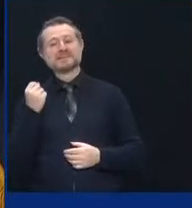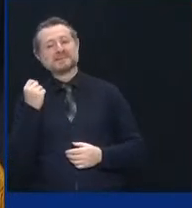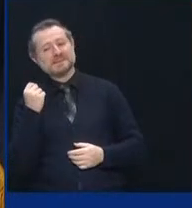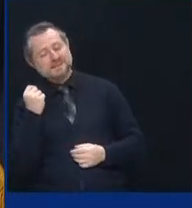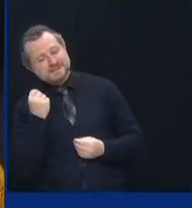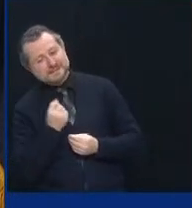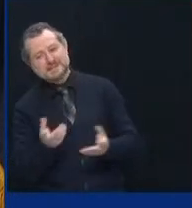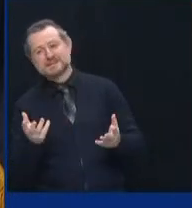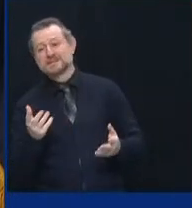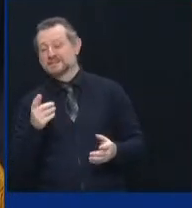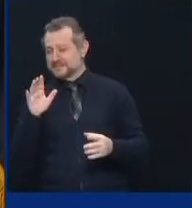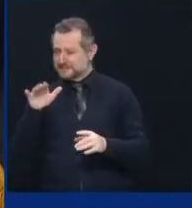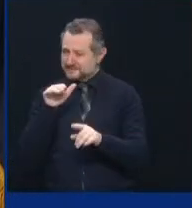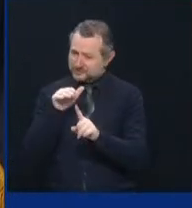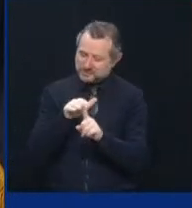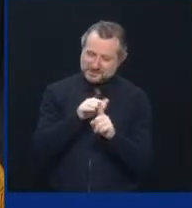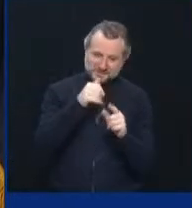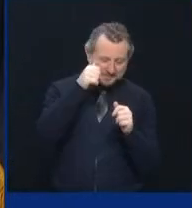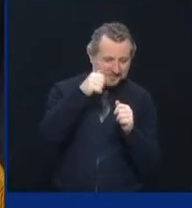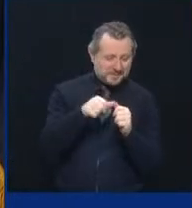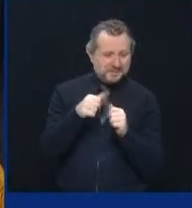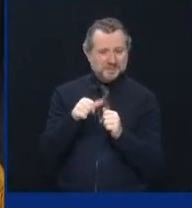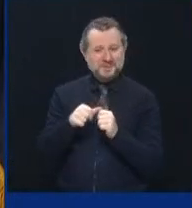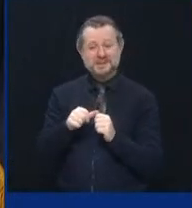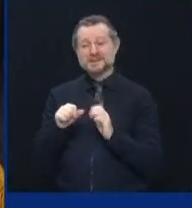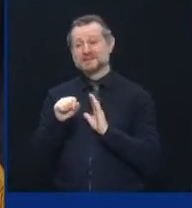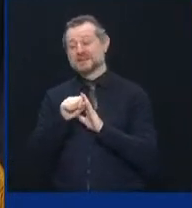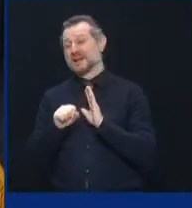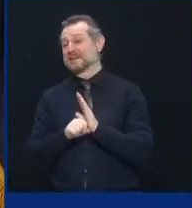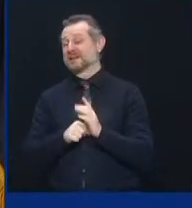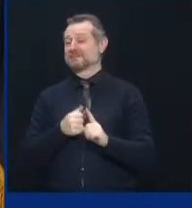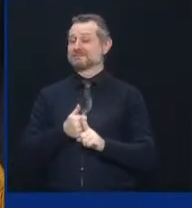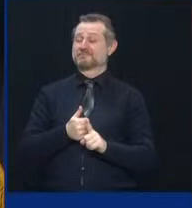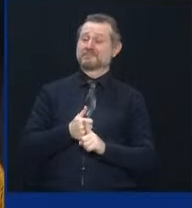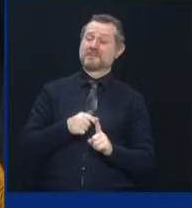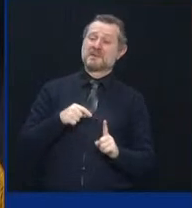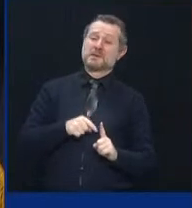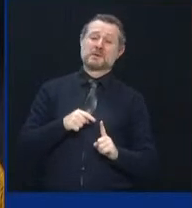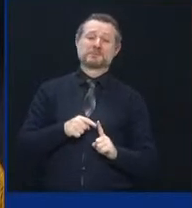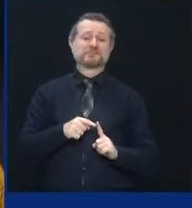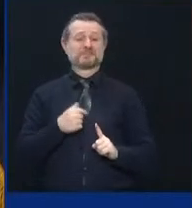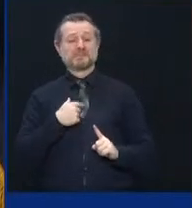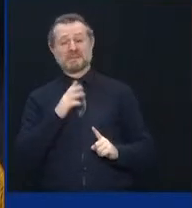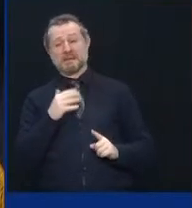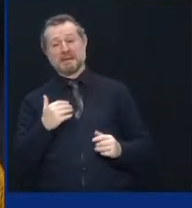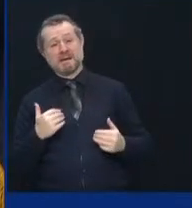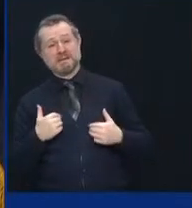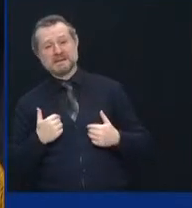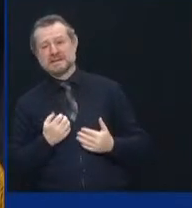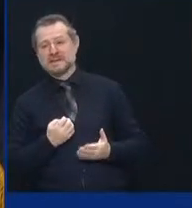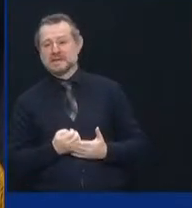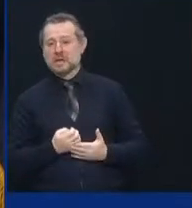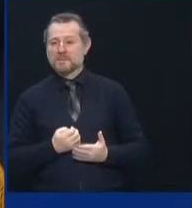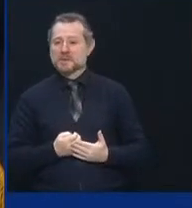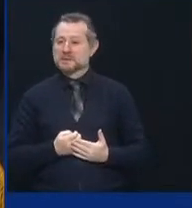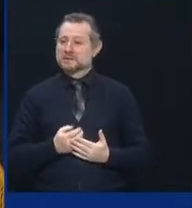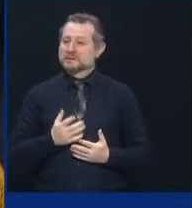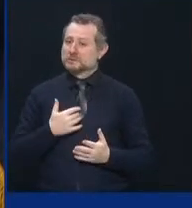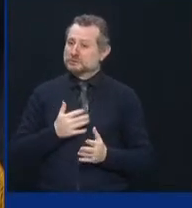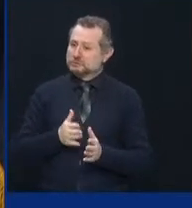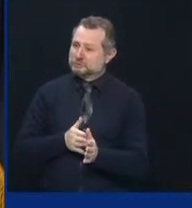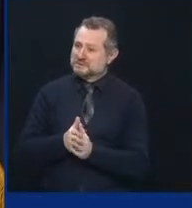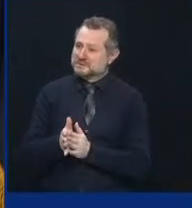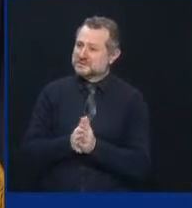state has an economic, not to be overly pragmatic, but the state has an economic interest in opening the